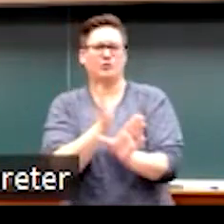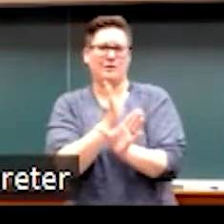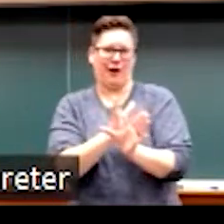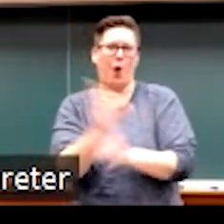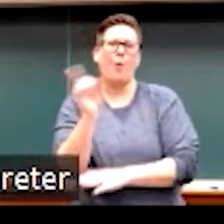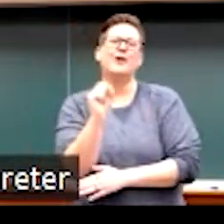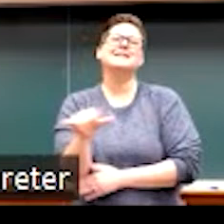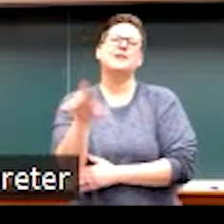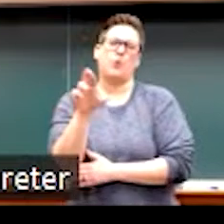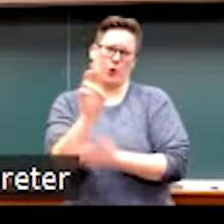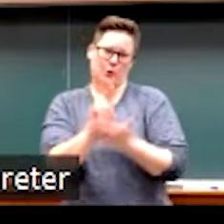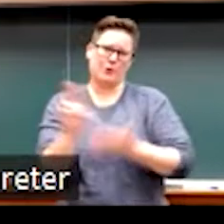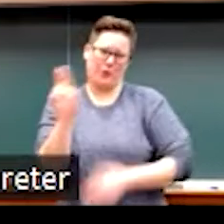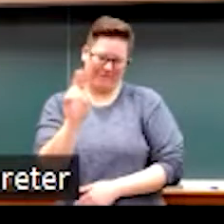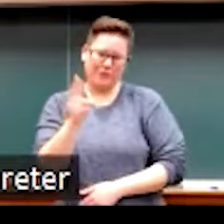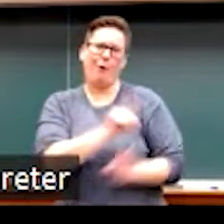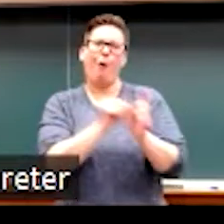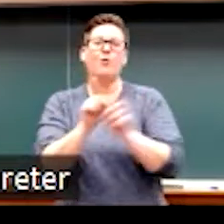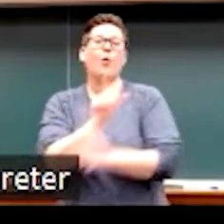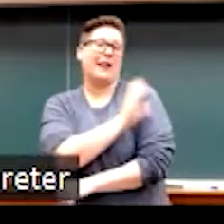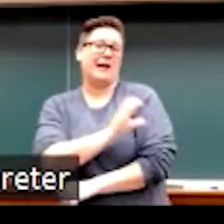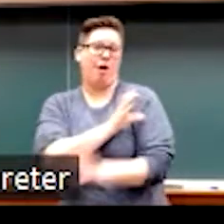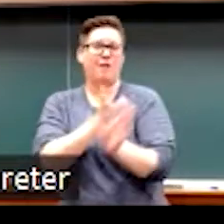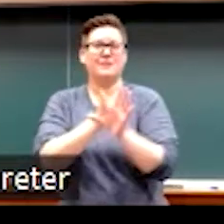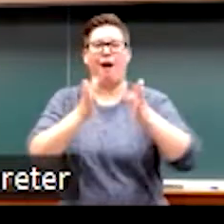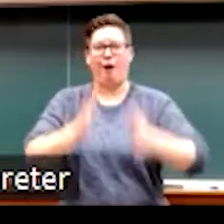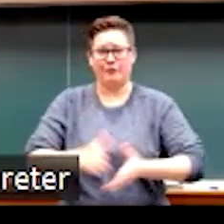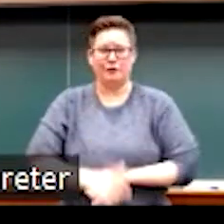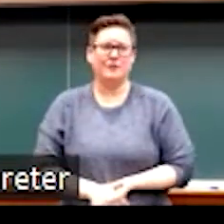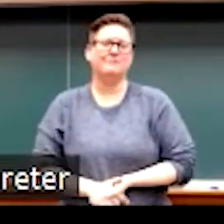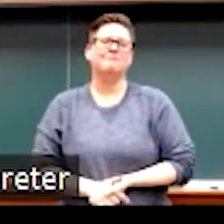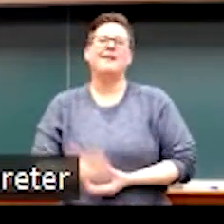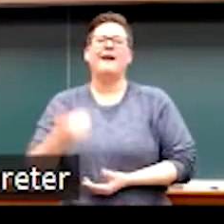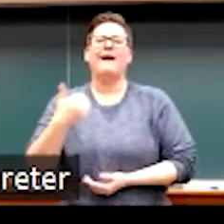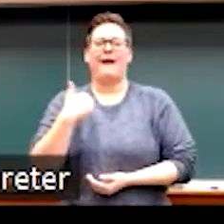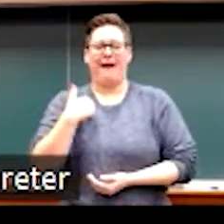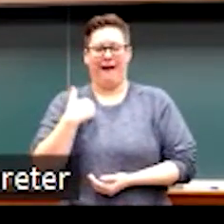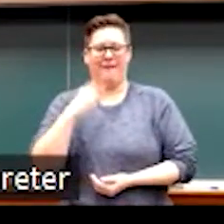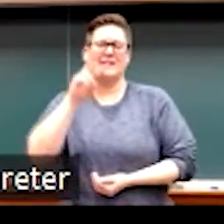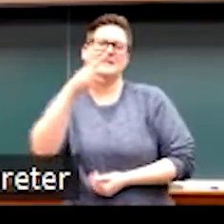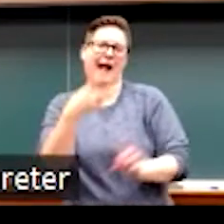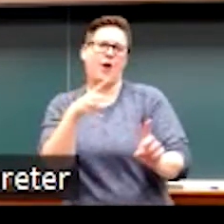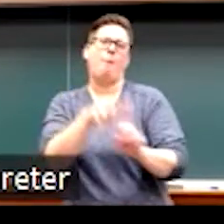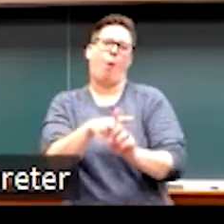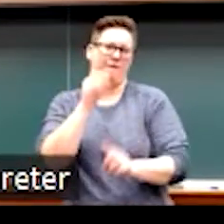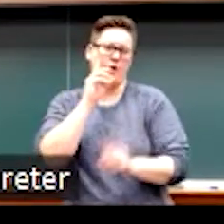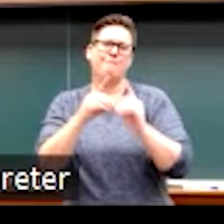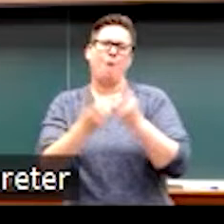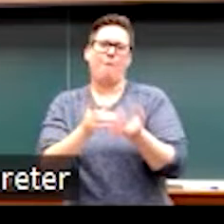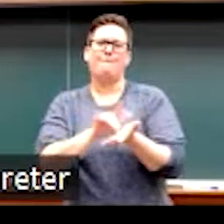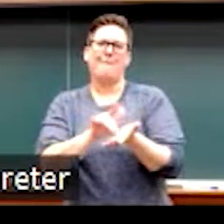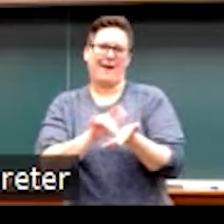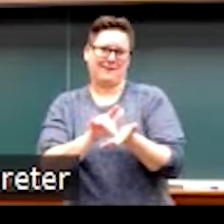at Syracuse University, and he's also a clinical psychologist who holds secondary appointment in Department of Medicine